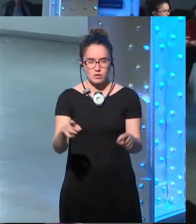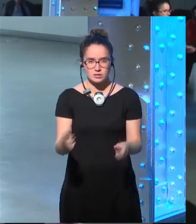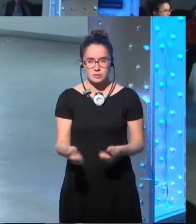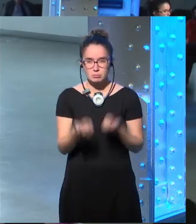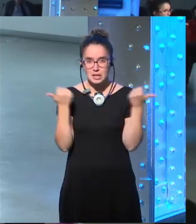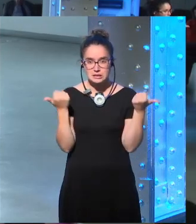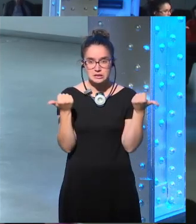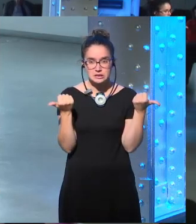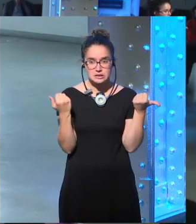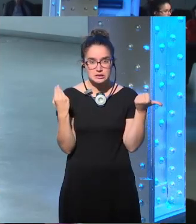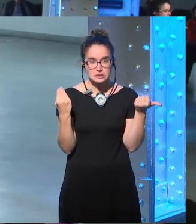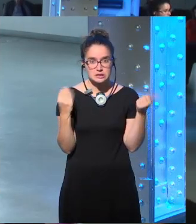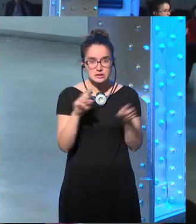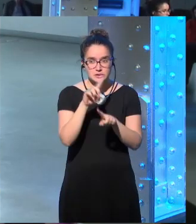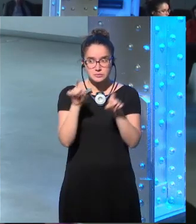¿Alguna más?